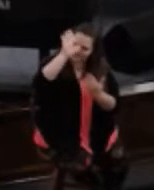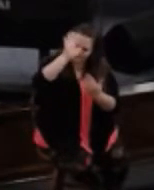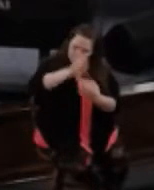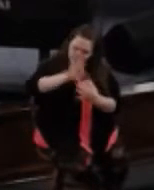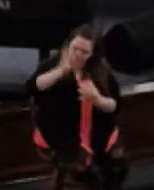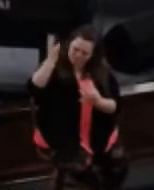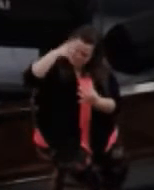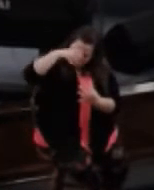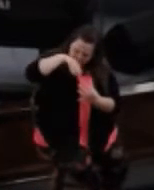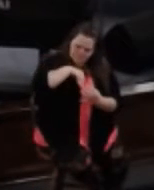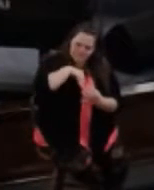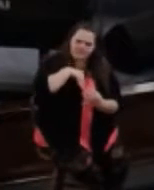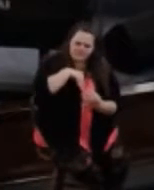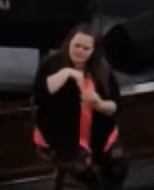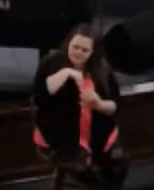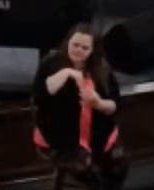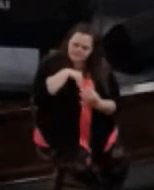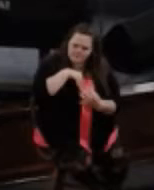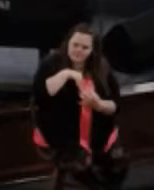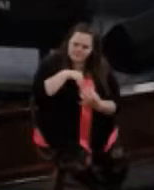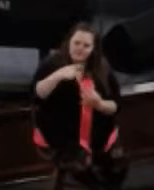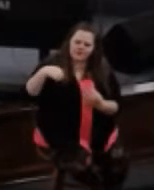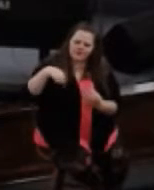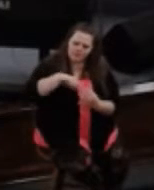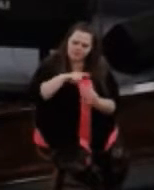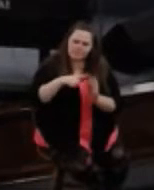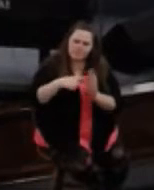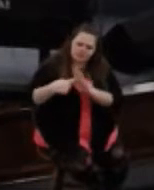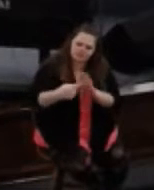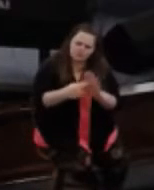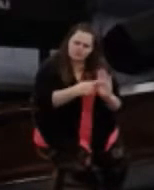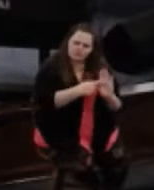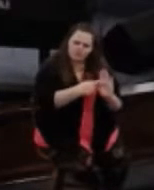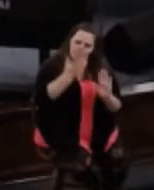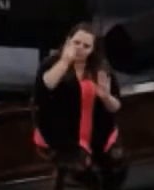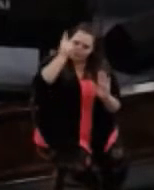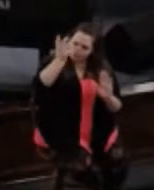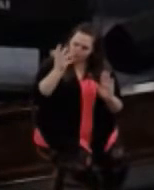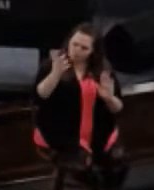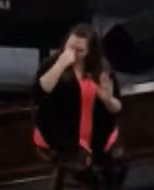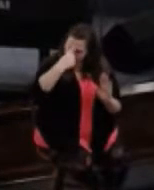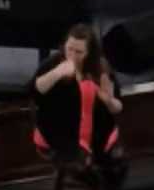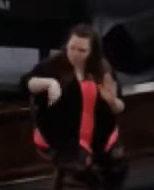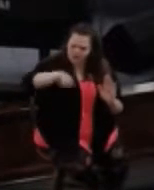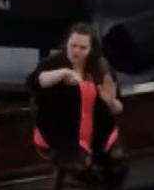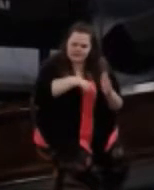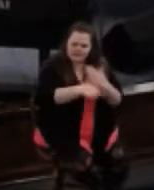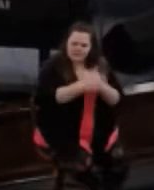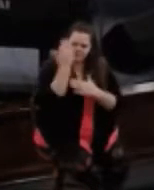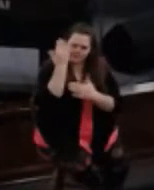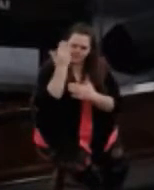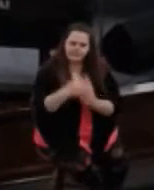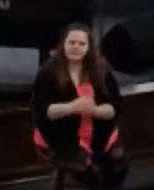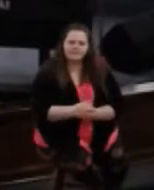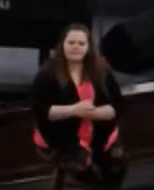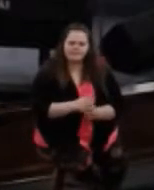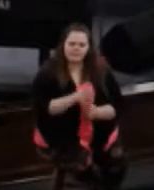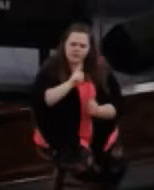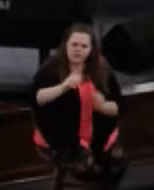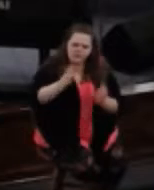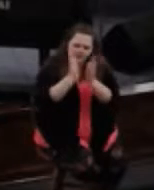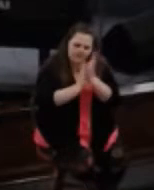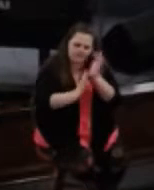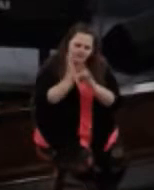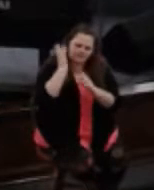us, that you would reveal what you want for each one of us this morning. Lord, we ask this